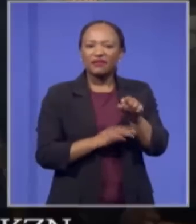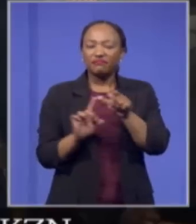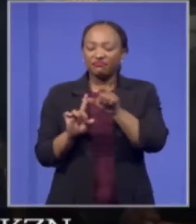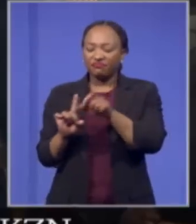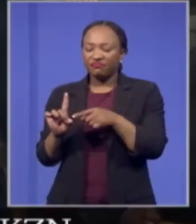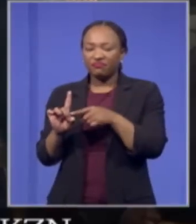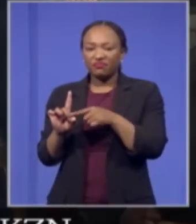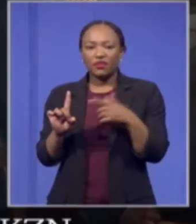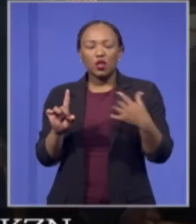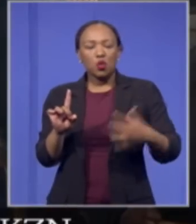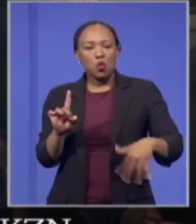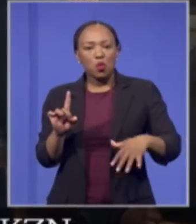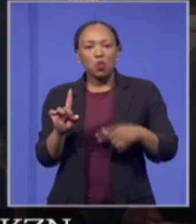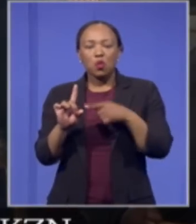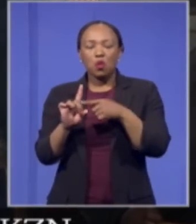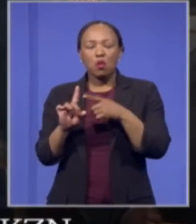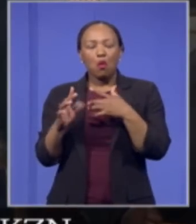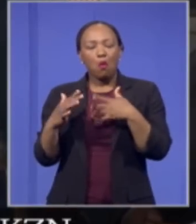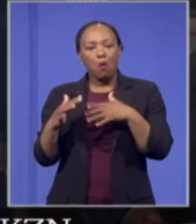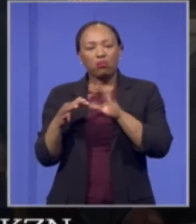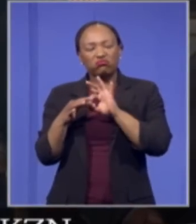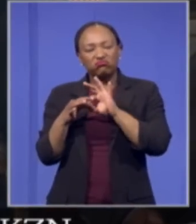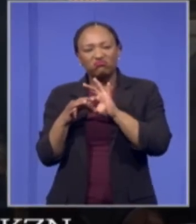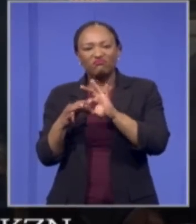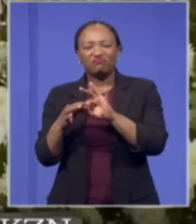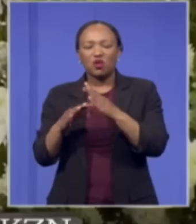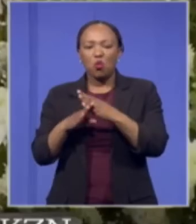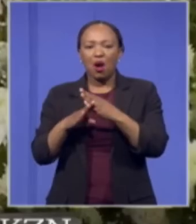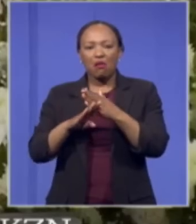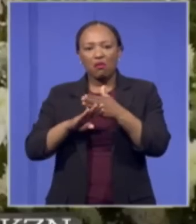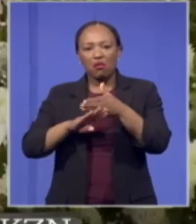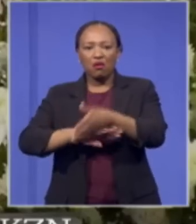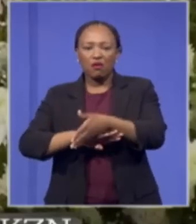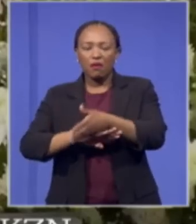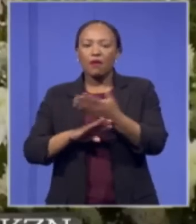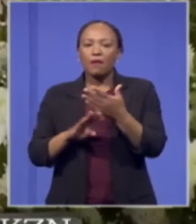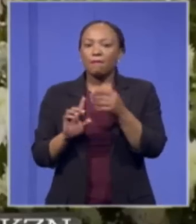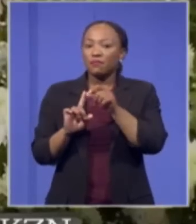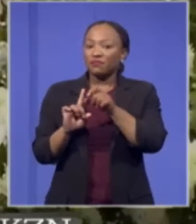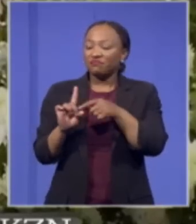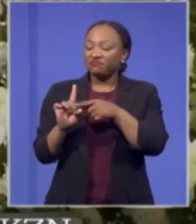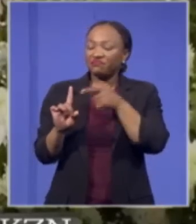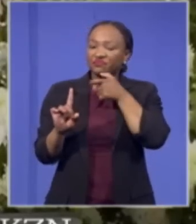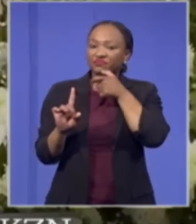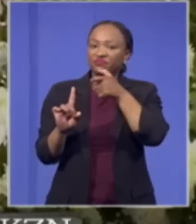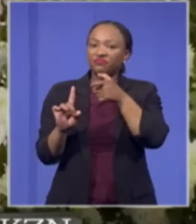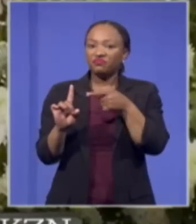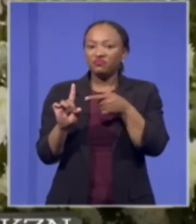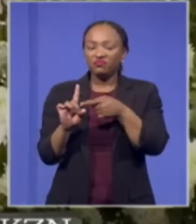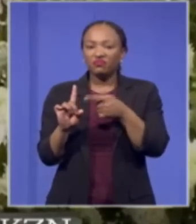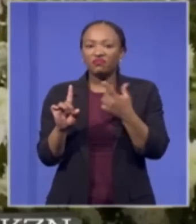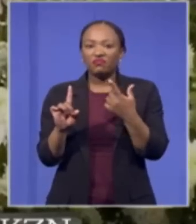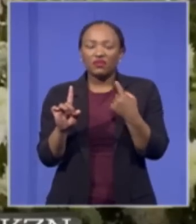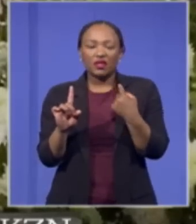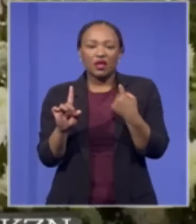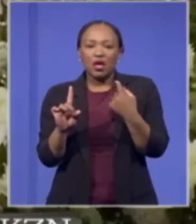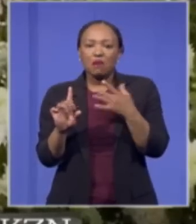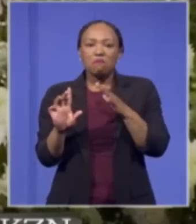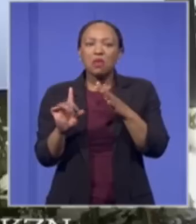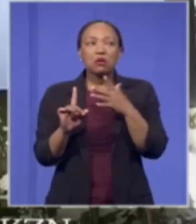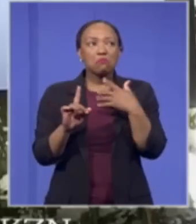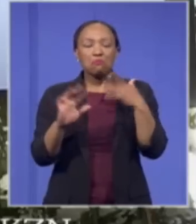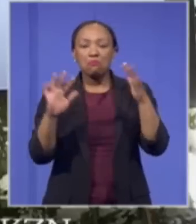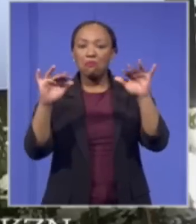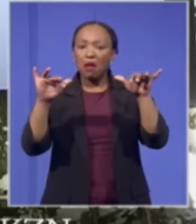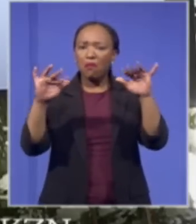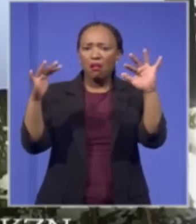le motshepehi ebile a sebetsa ka thata a phaella ka hore Sesotho ha ka a batla ho hlahella ka